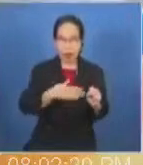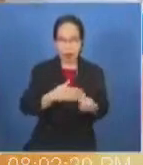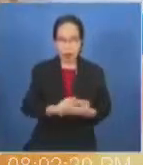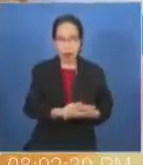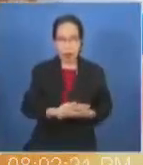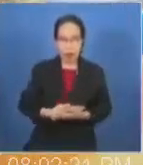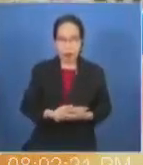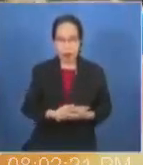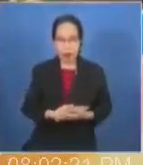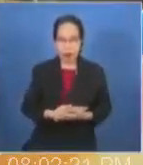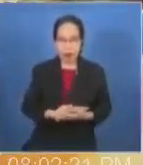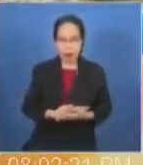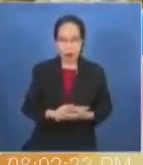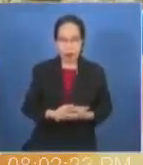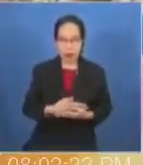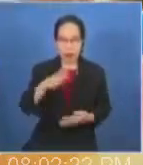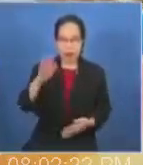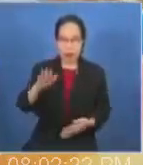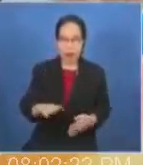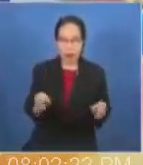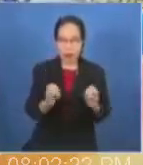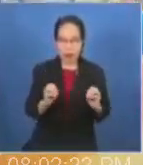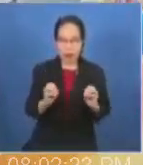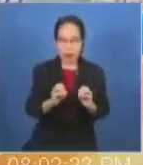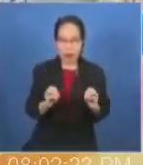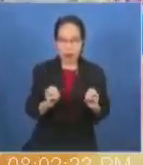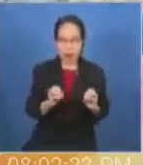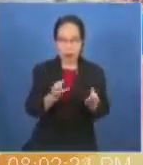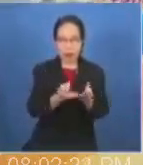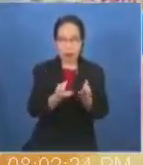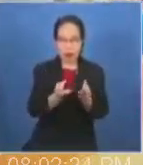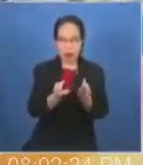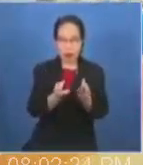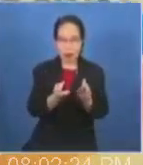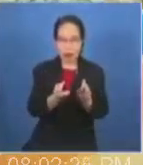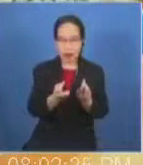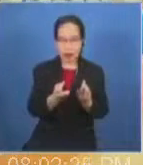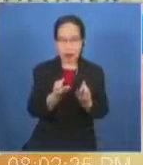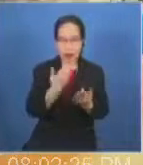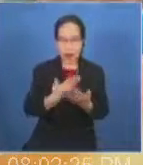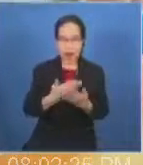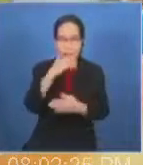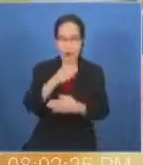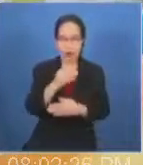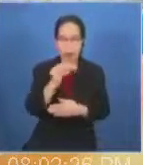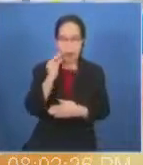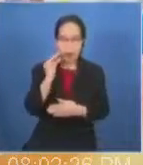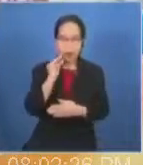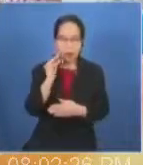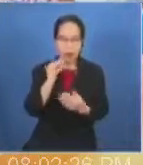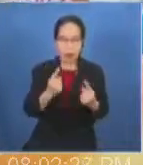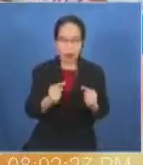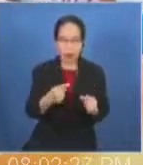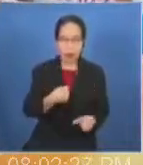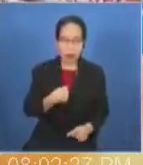my child has nothing to feed on. Ma'am, good evening.